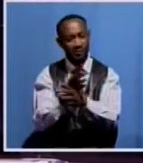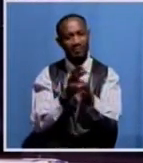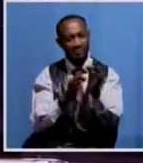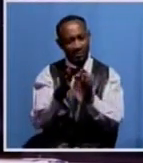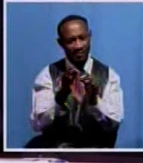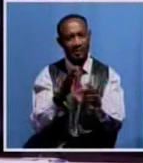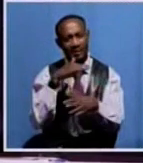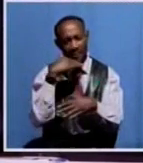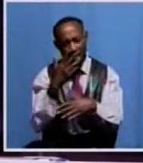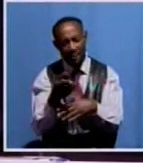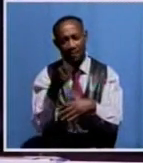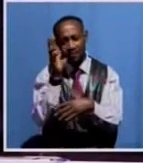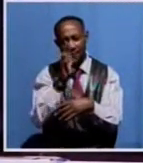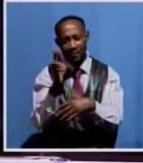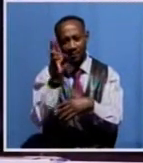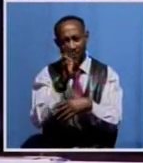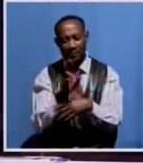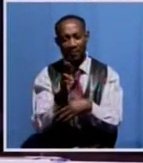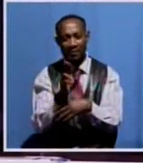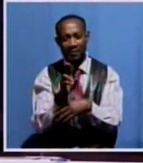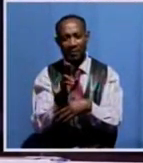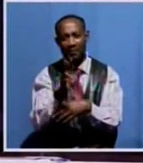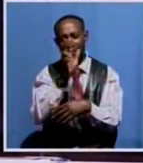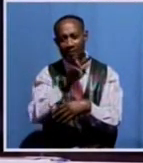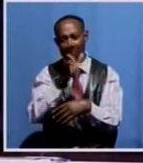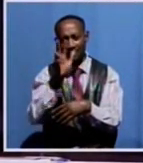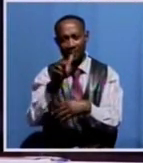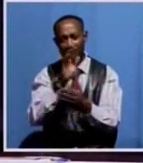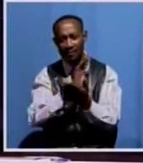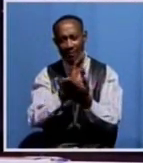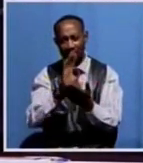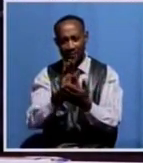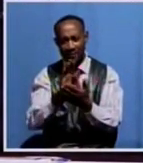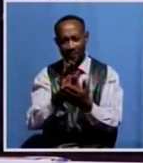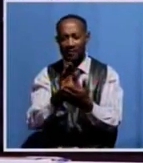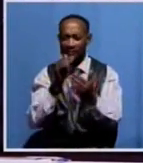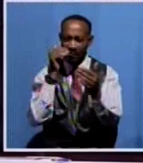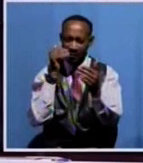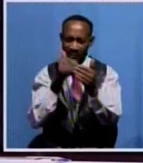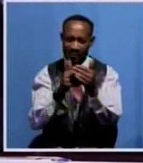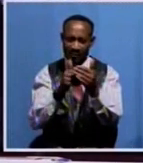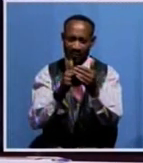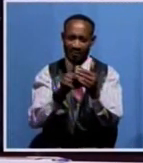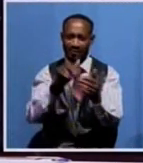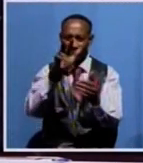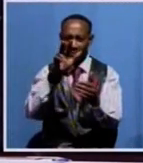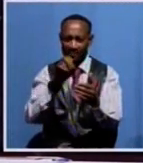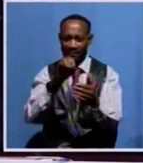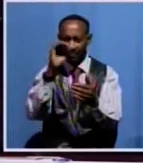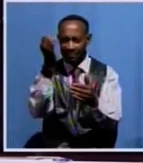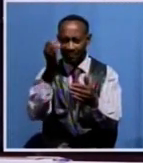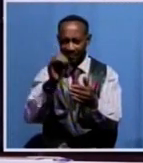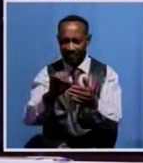for example, that I'm spending 33 billion, which is pretty close to 30%